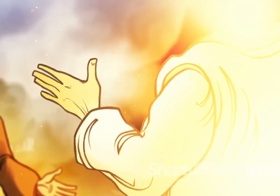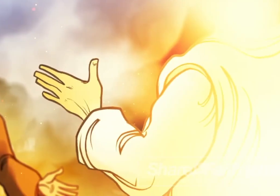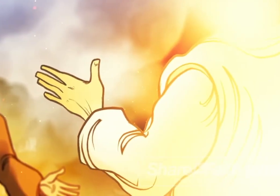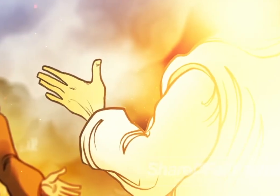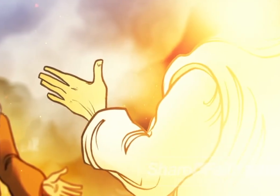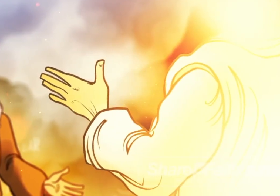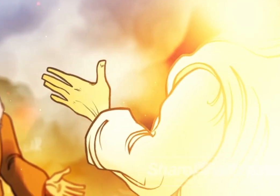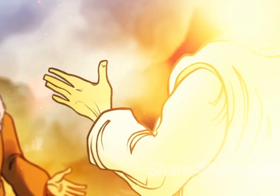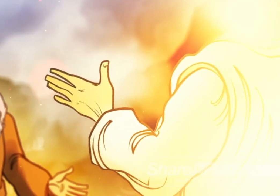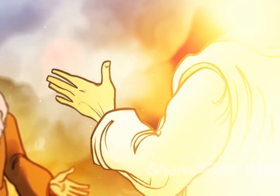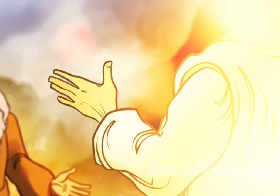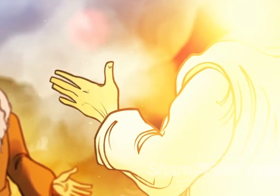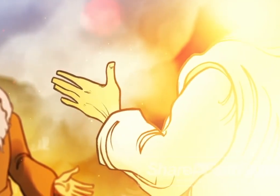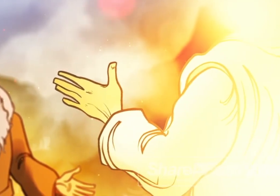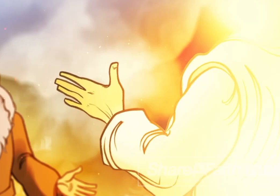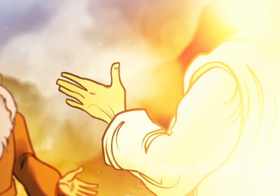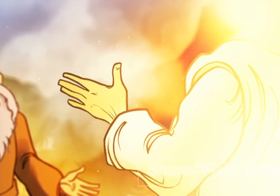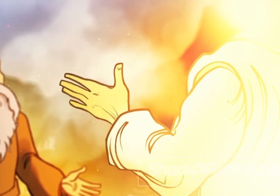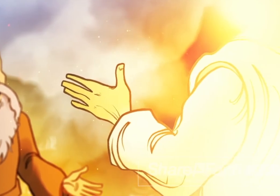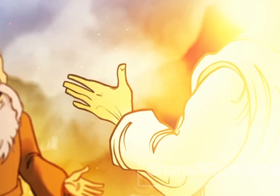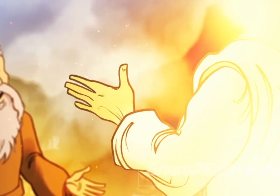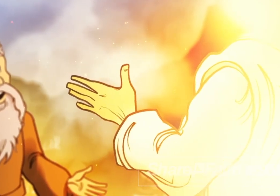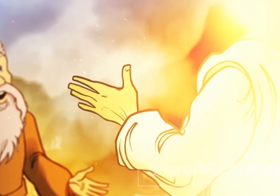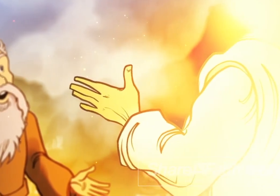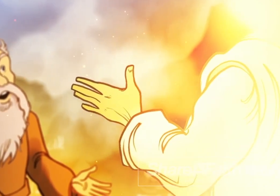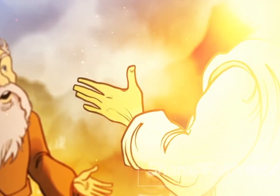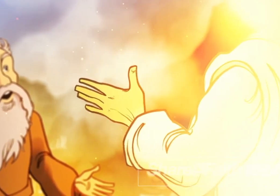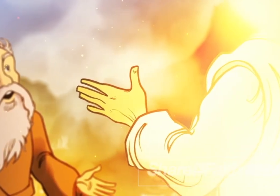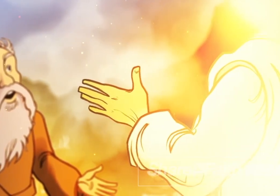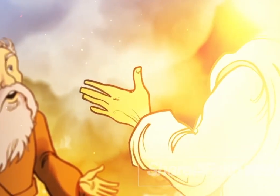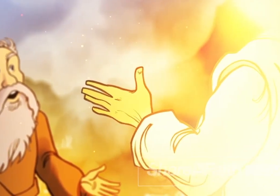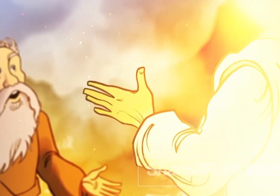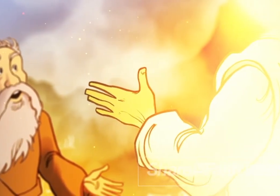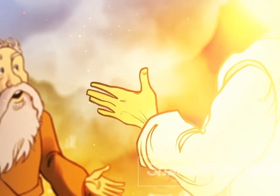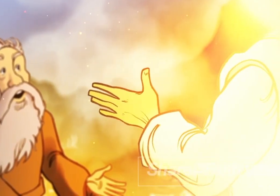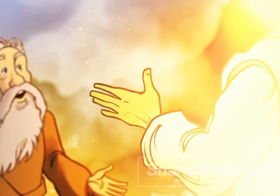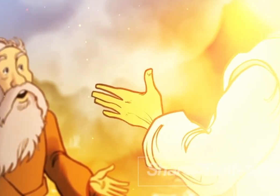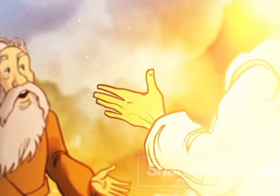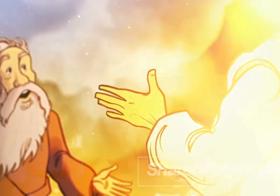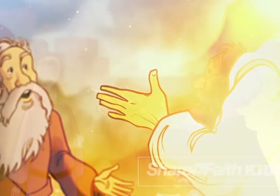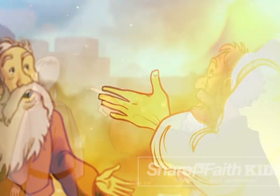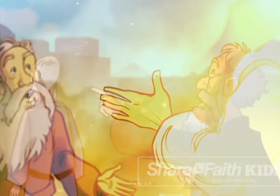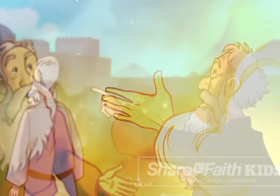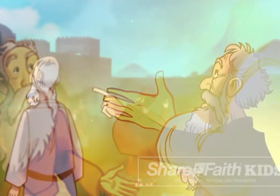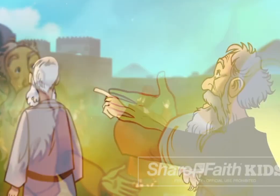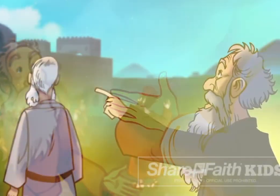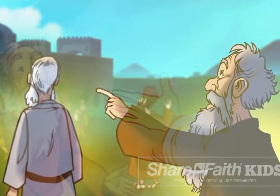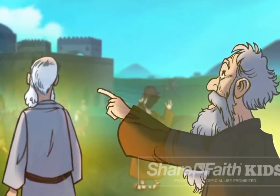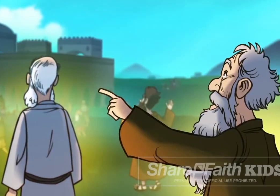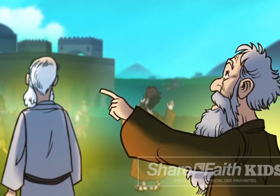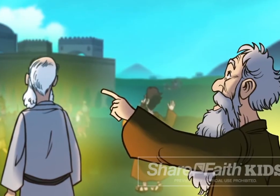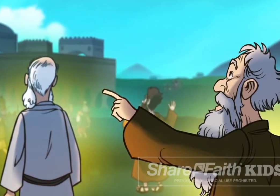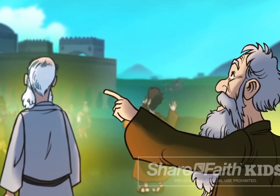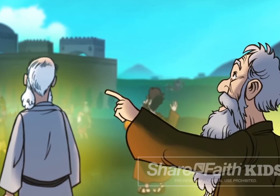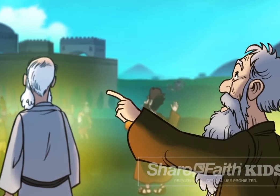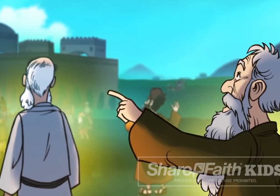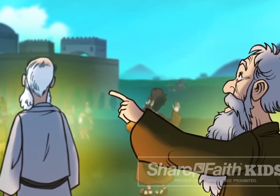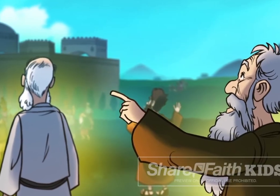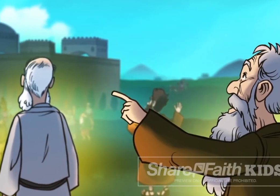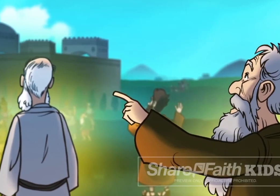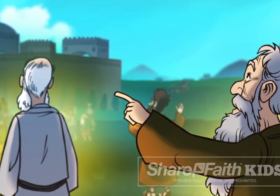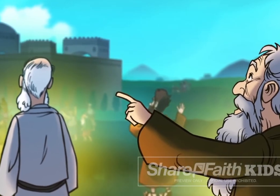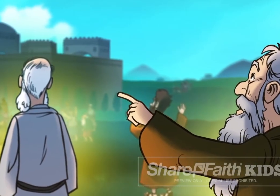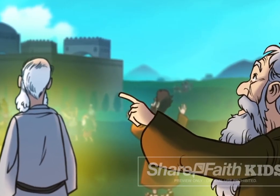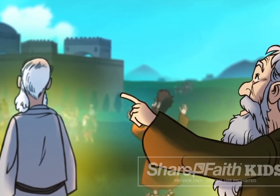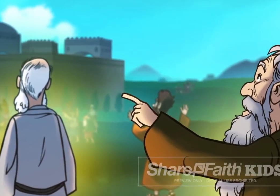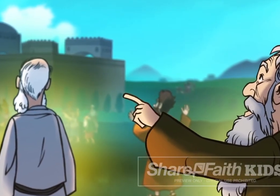God gave Ezekiel this final message to prophesy for his people. "When you return, you will know that